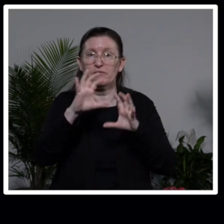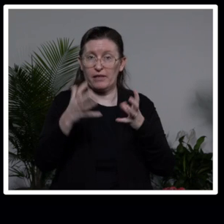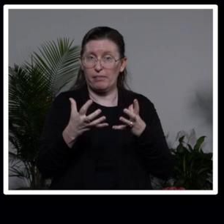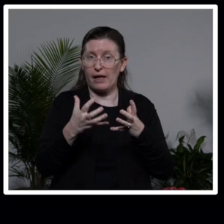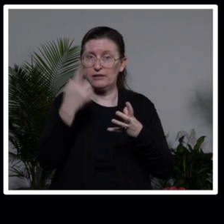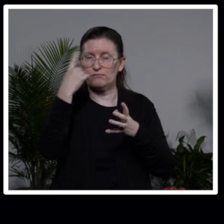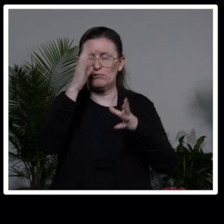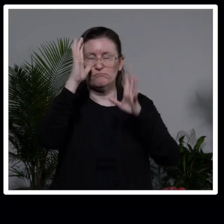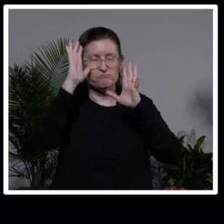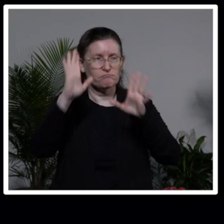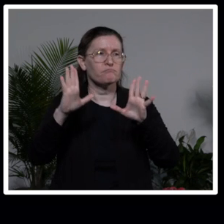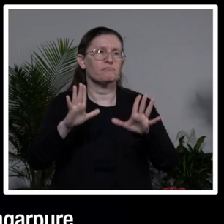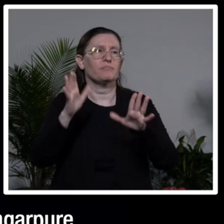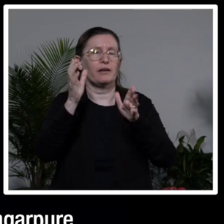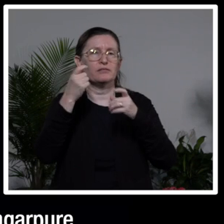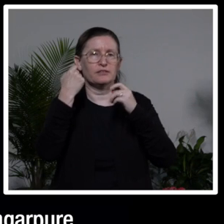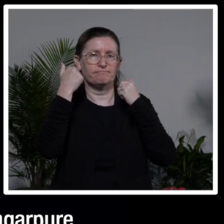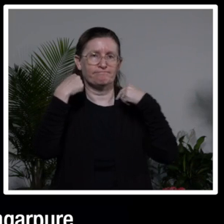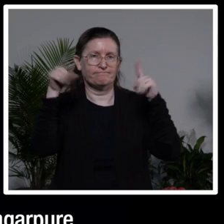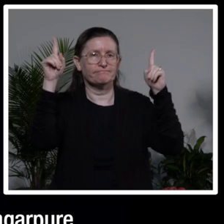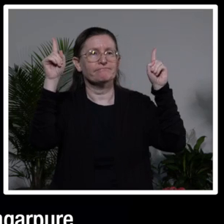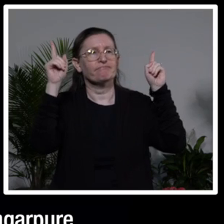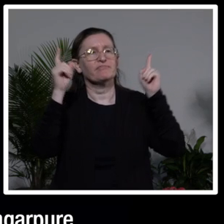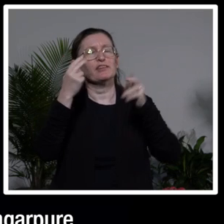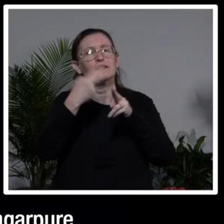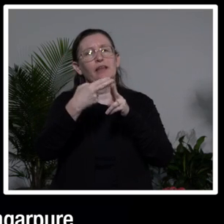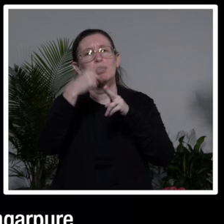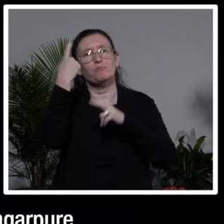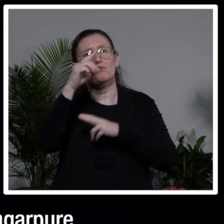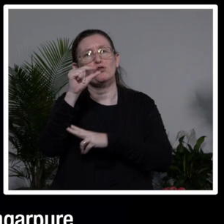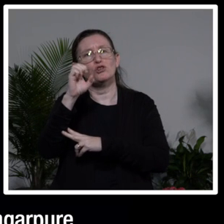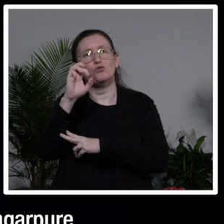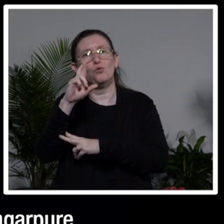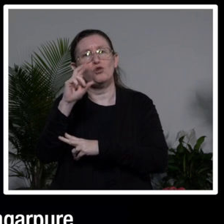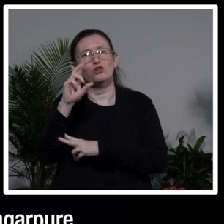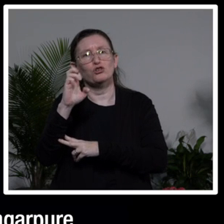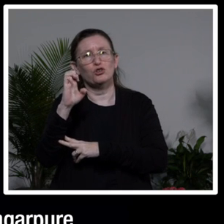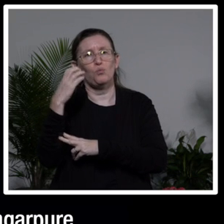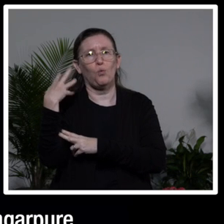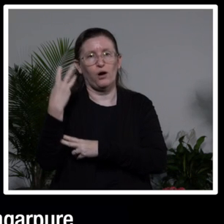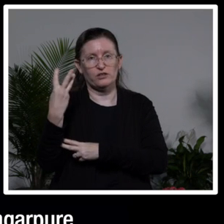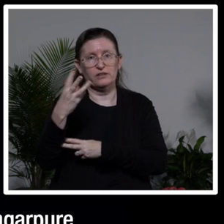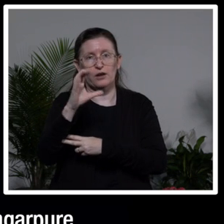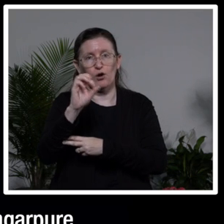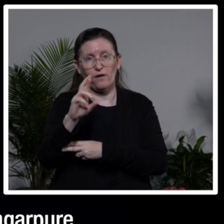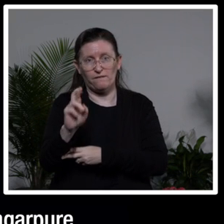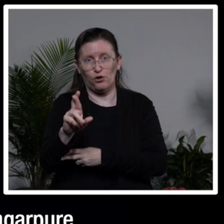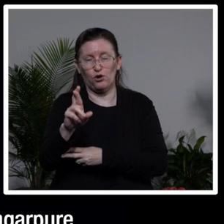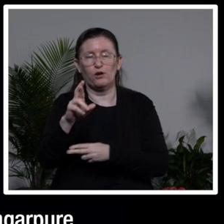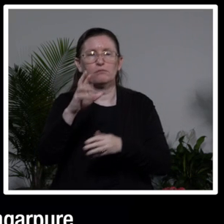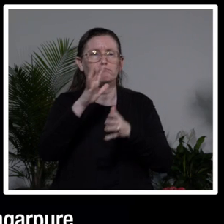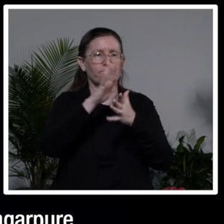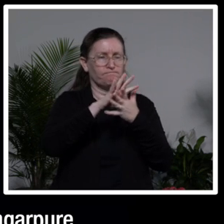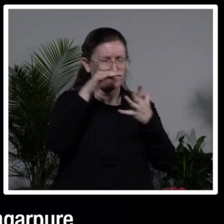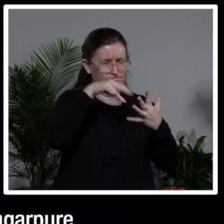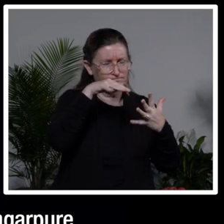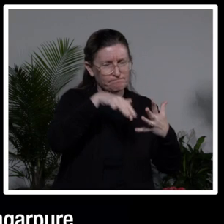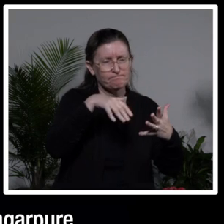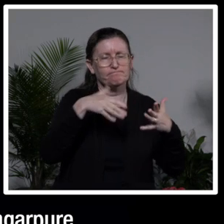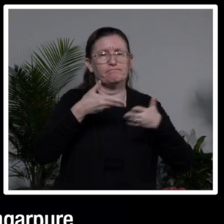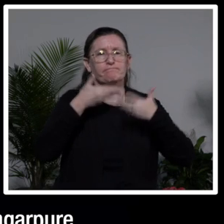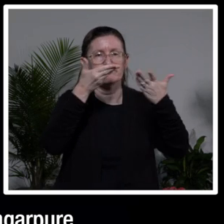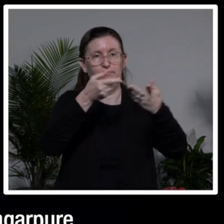for their outstanding achievement. The award is named for George Washington Carver, who was an outstanding academician and contributor